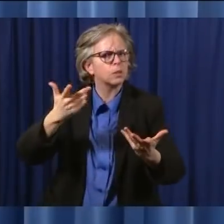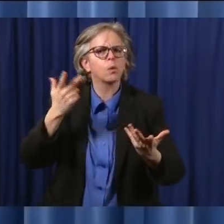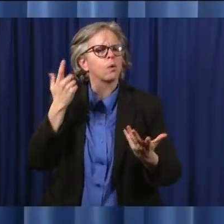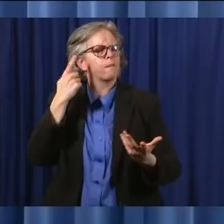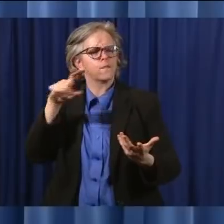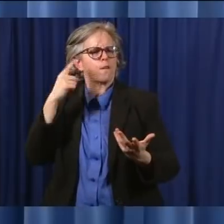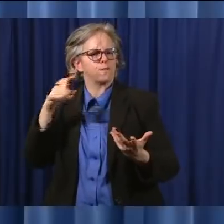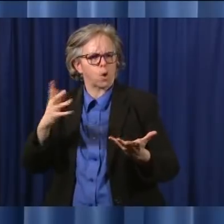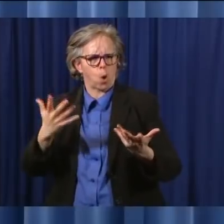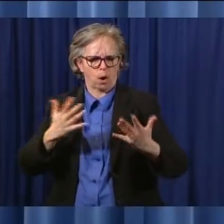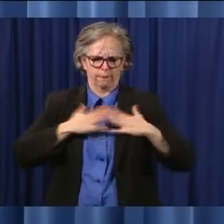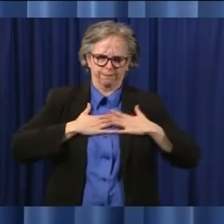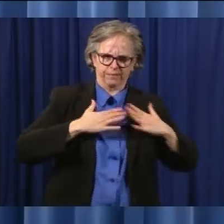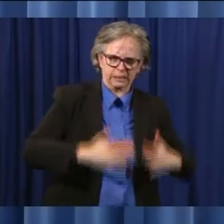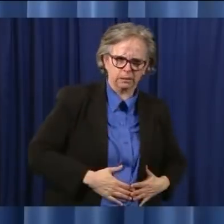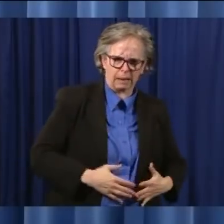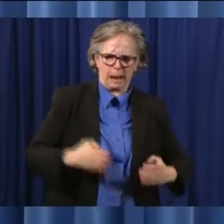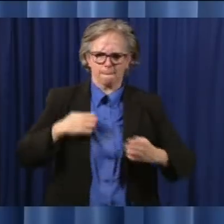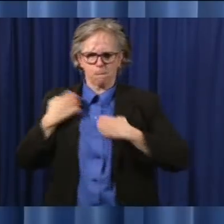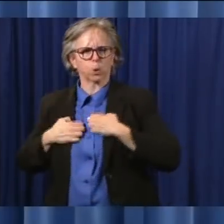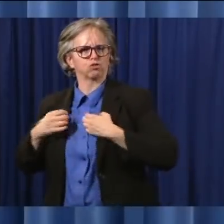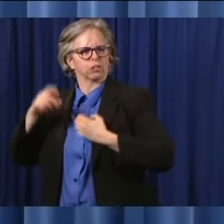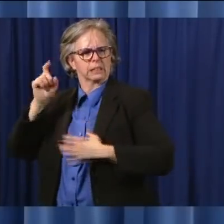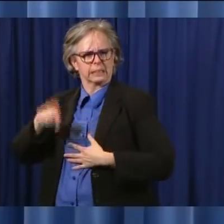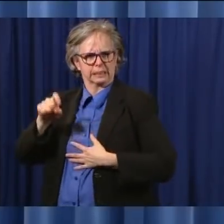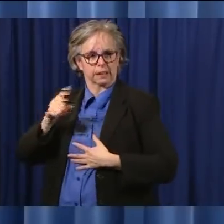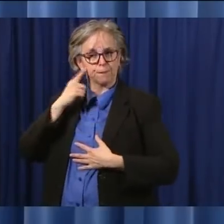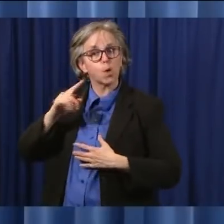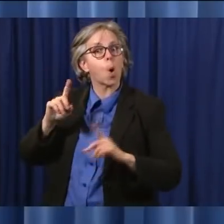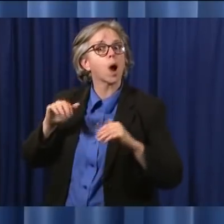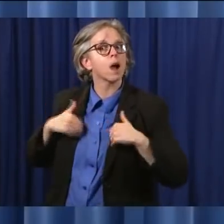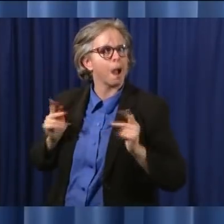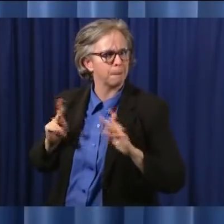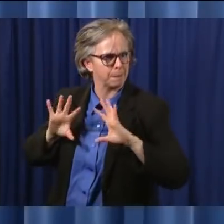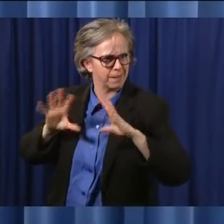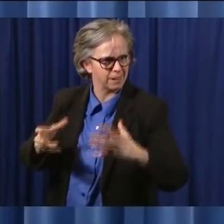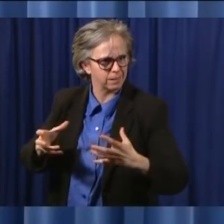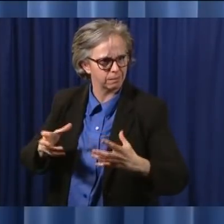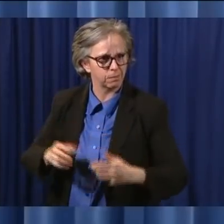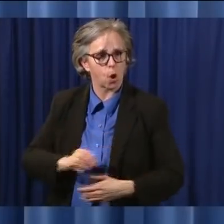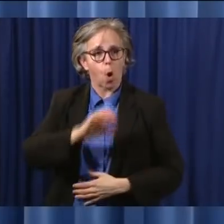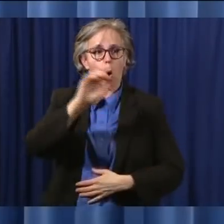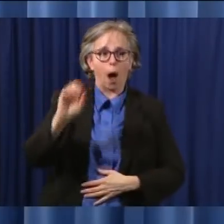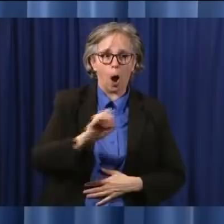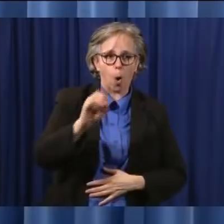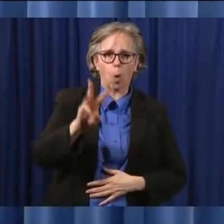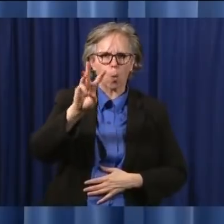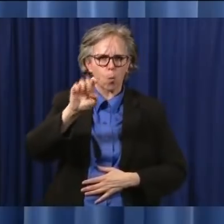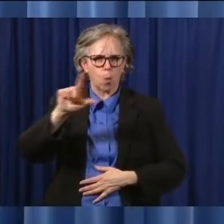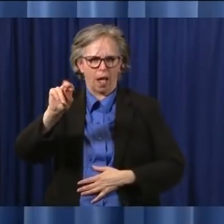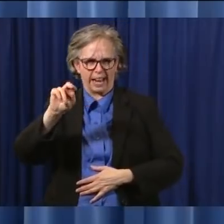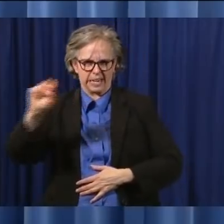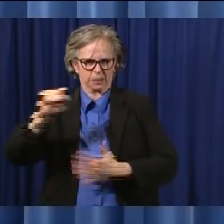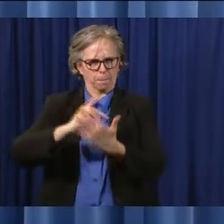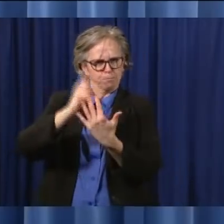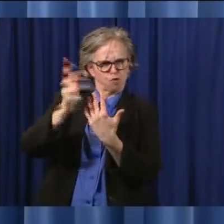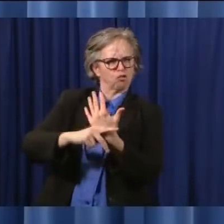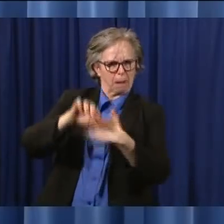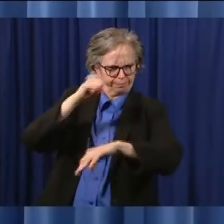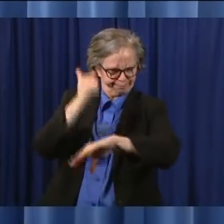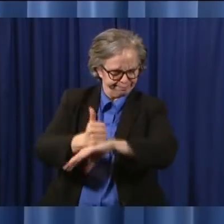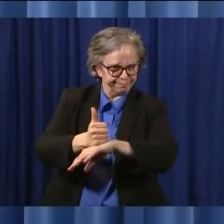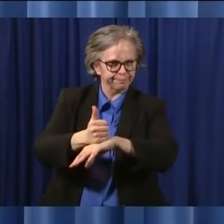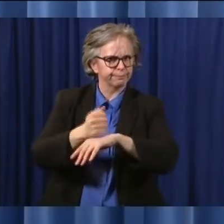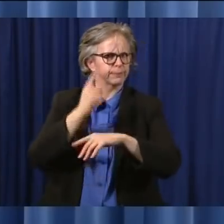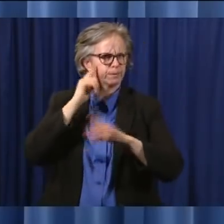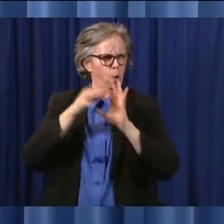program. Again, this is something where the General Assembly stepped up and made a big, big difference. The Euler School in Cincinnati,